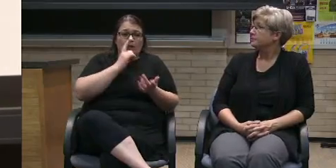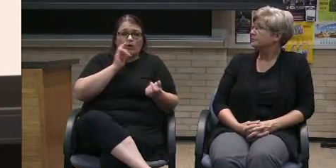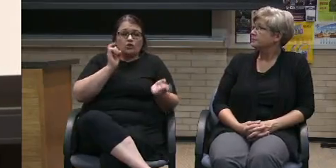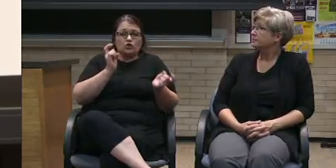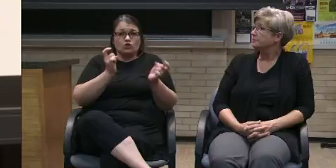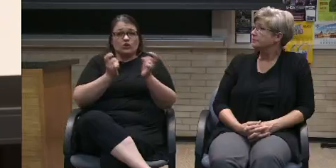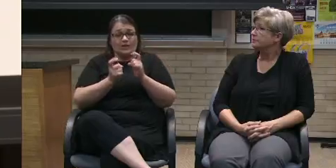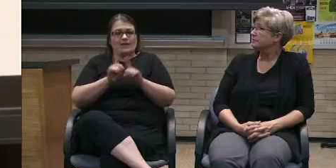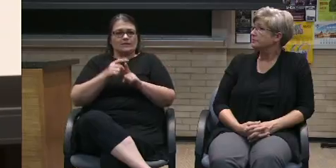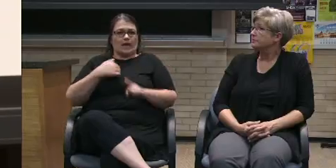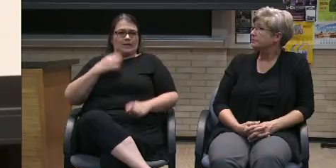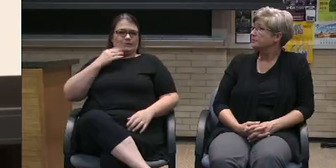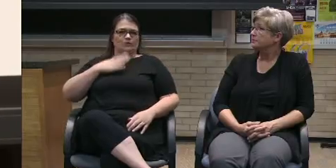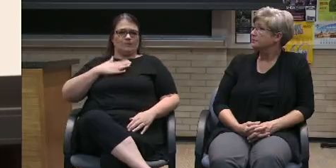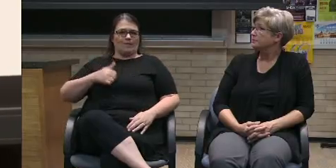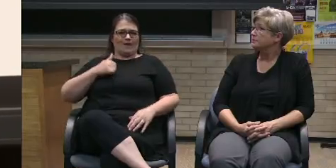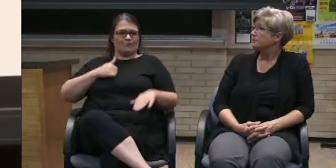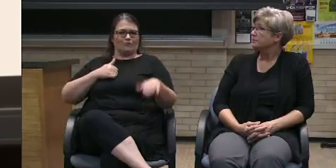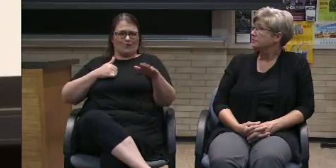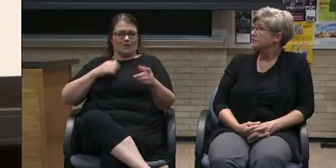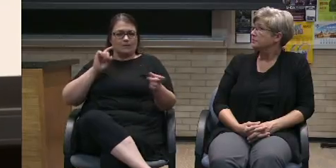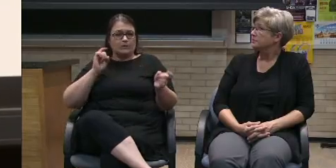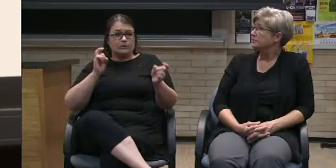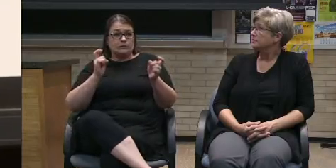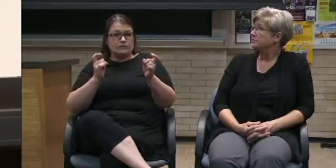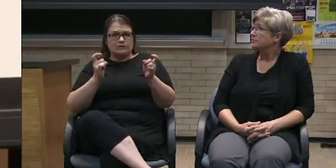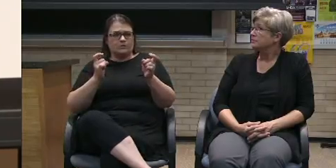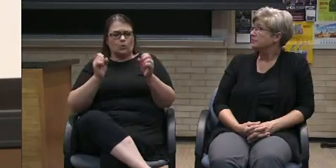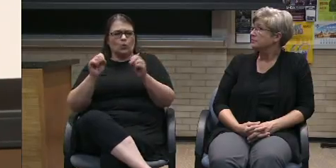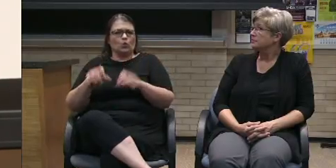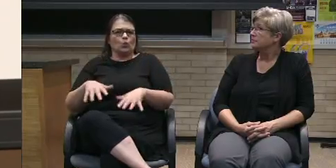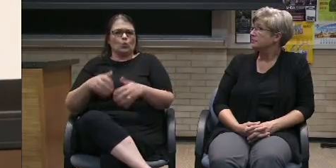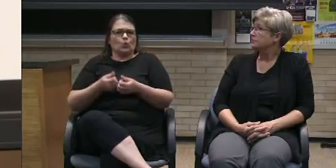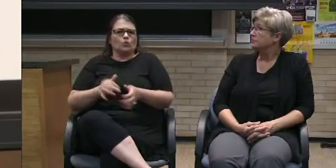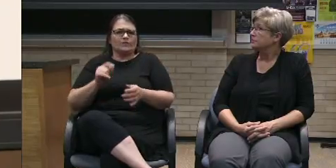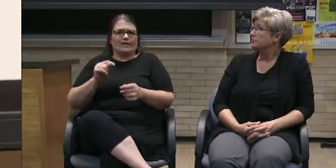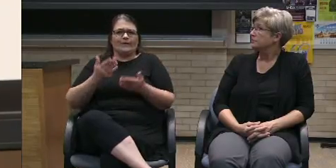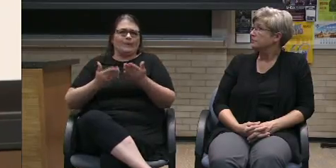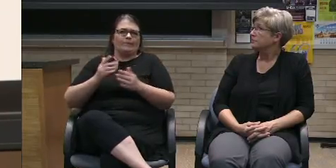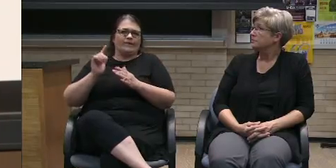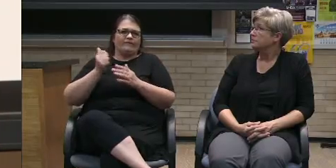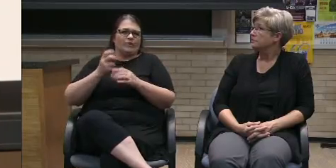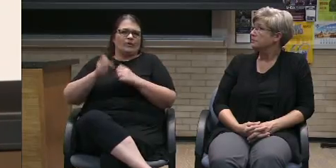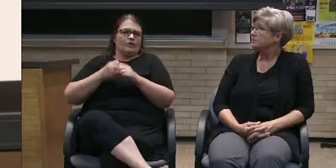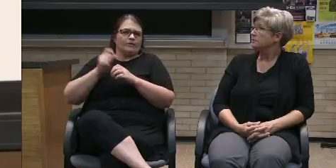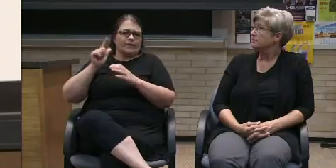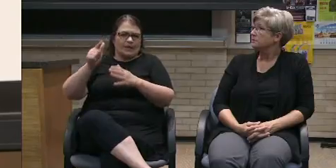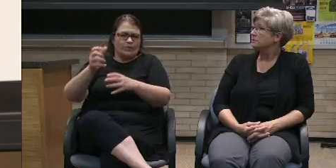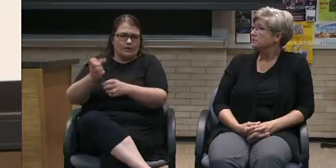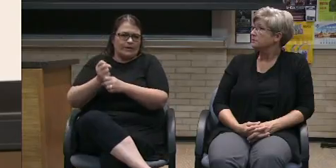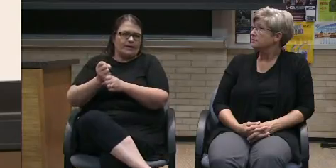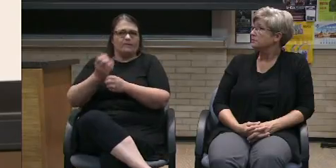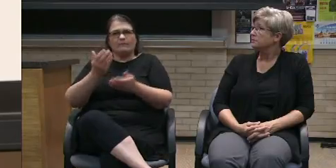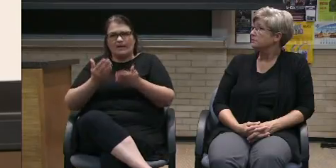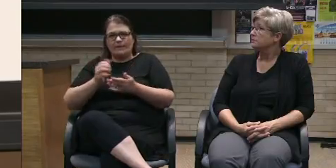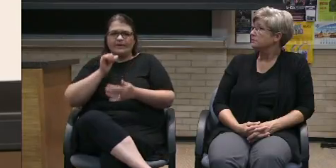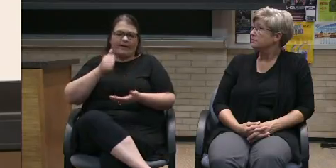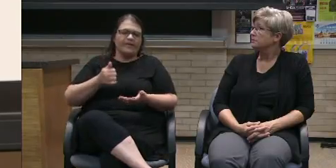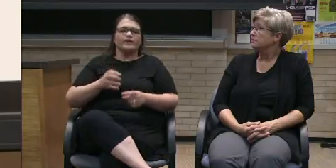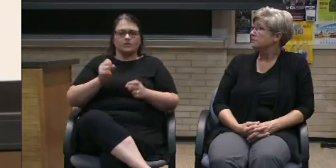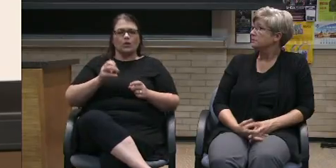experienced in my own family life growing up, you lose those things. And then you gain them back a few years later, and then you lose them again. So the importance